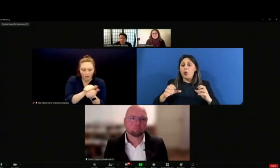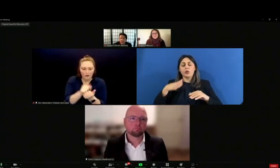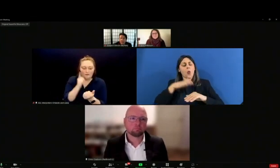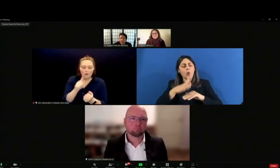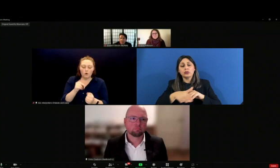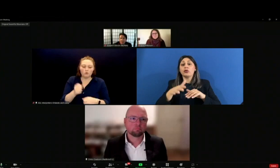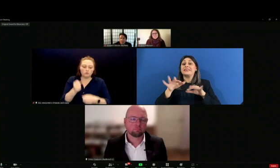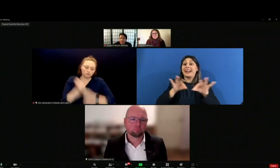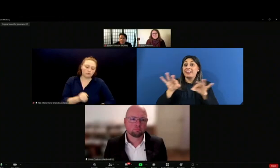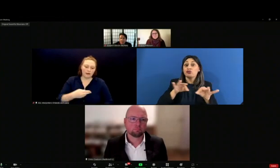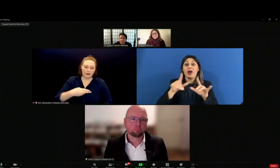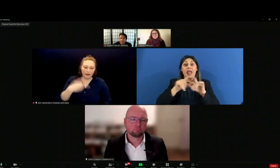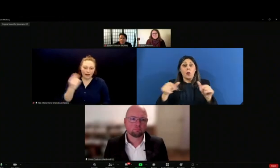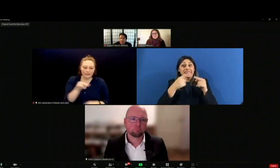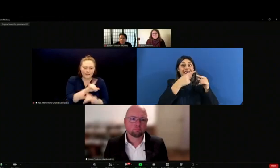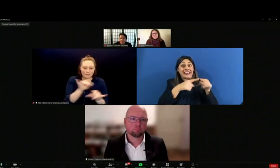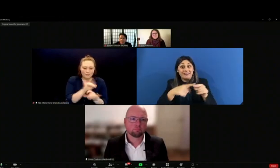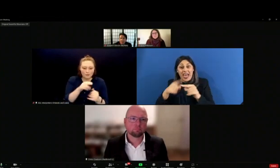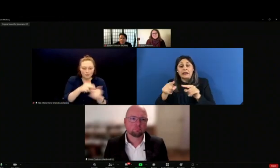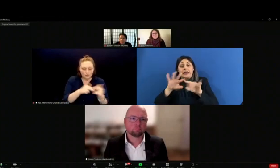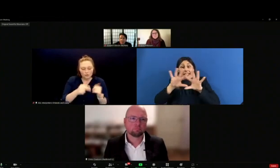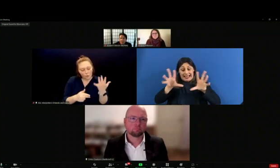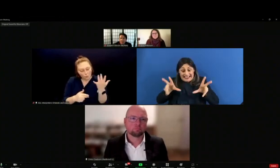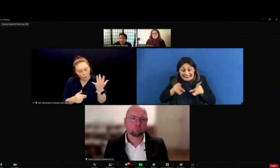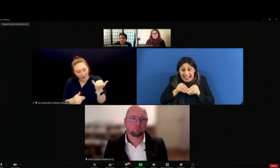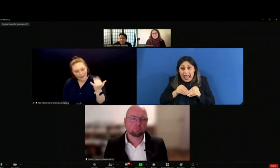simultaneous constructions. Because if we look at what kind of